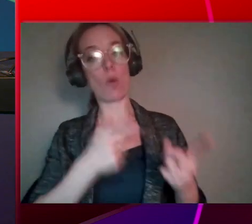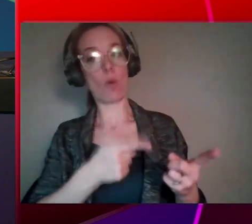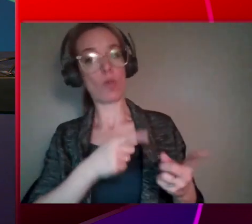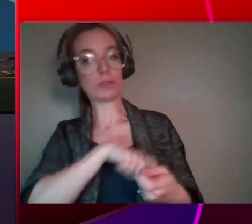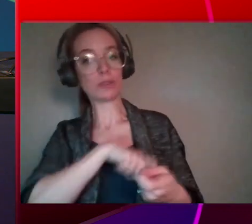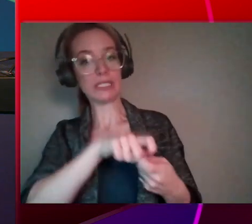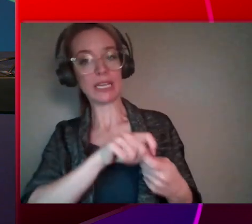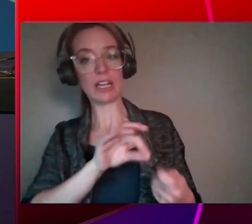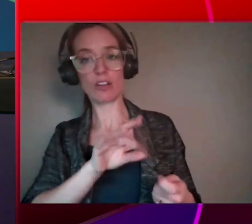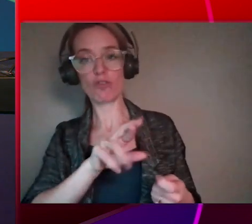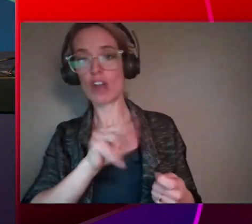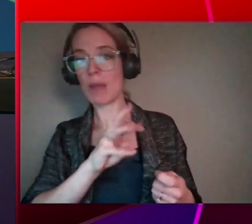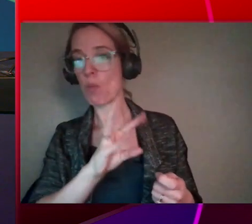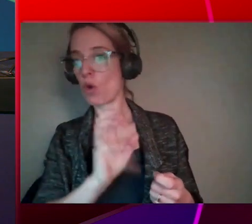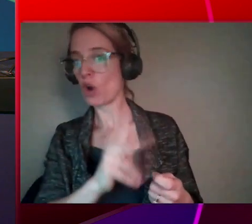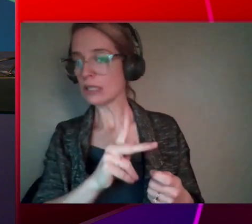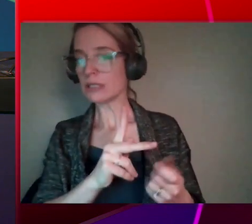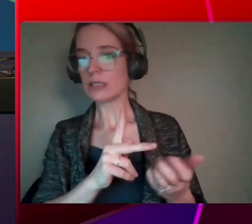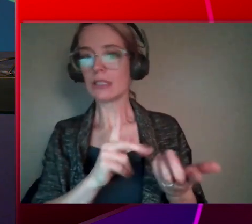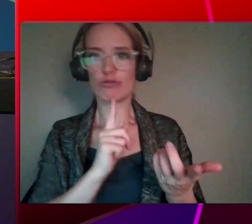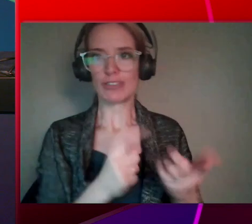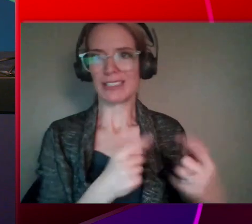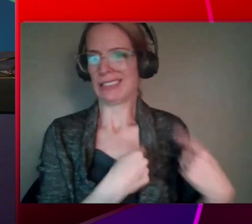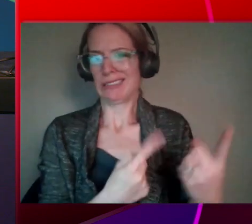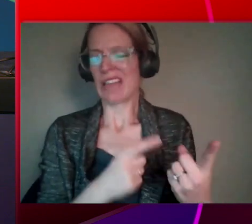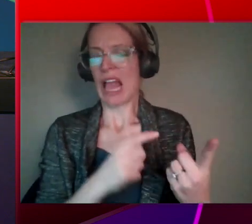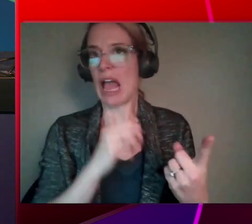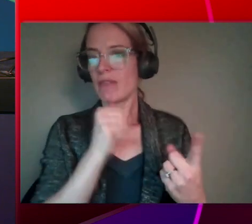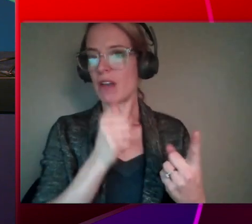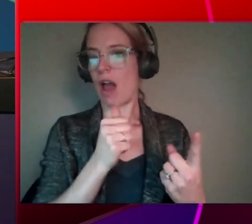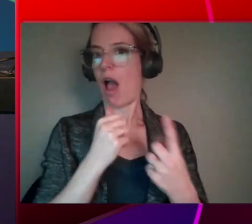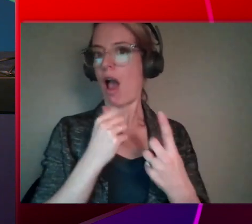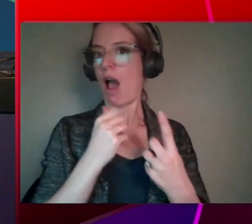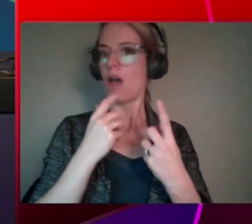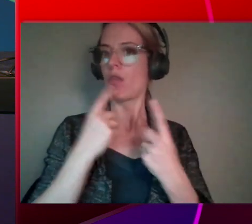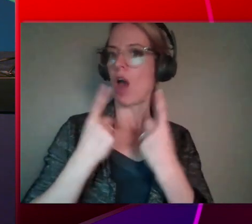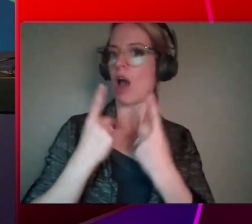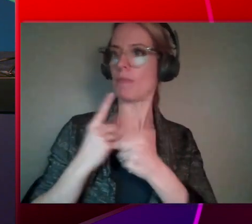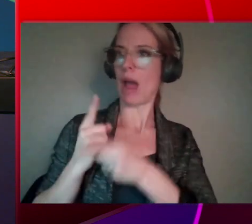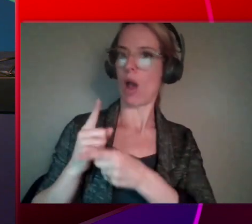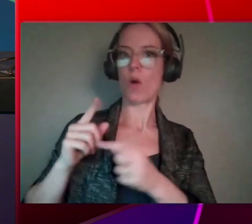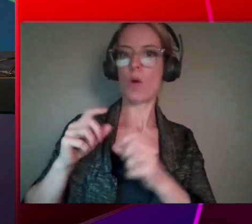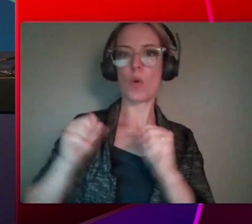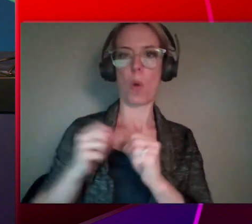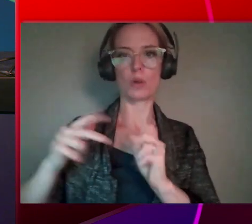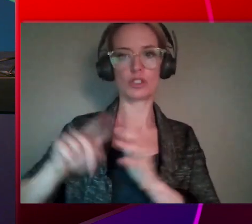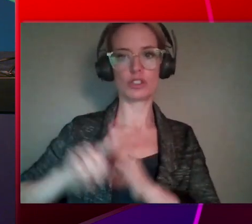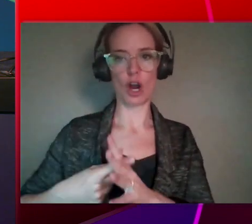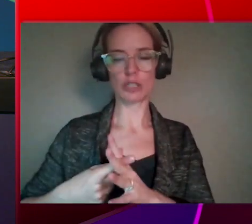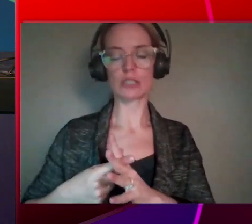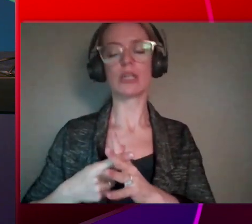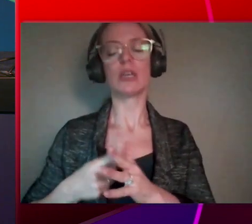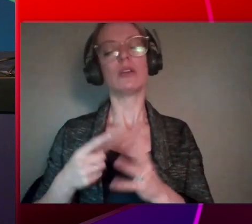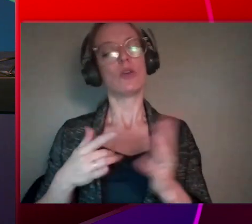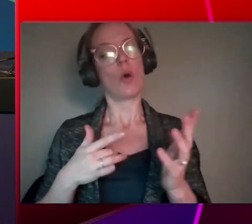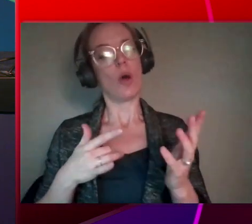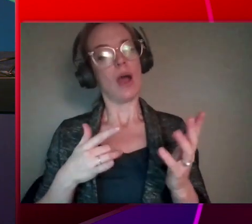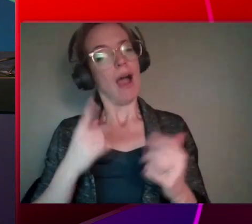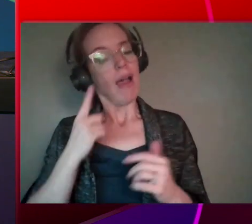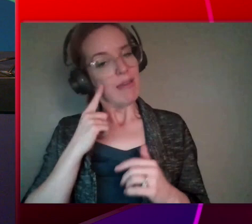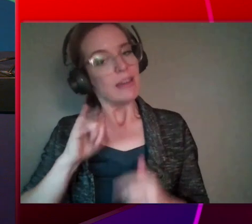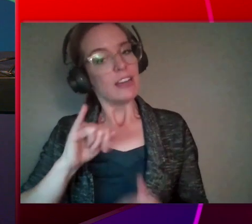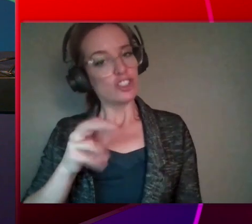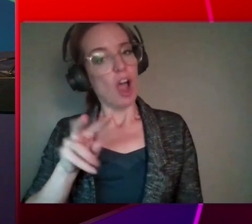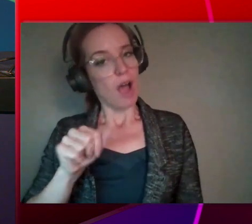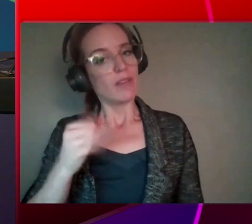thought a ton about Lambda cold starts. And so Java probably feels the most acute pain of cold starts